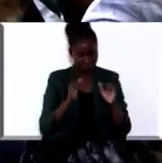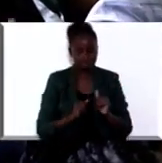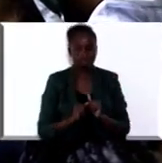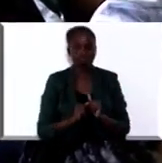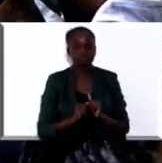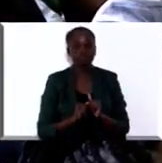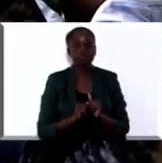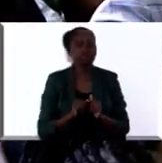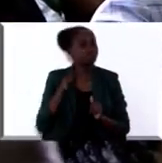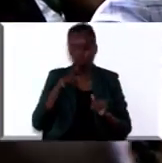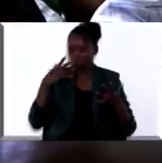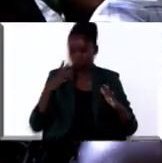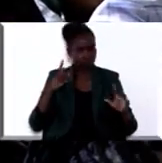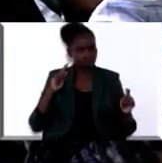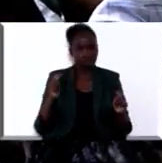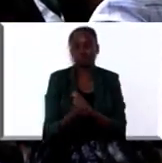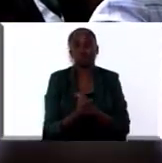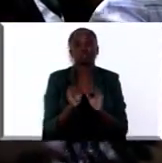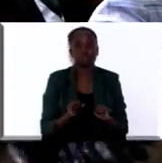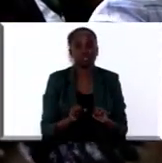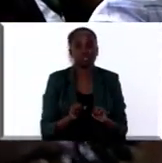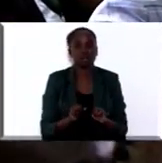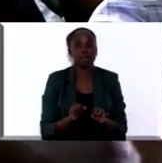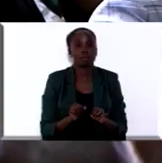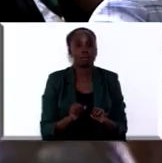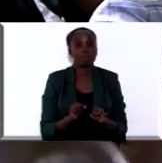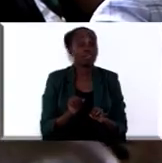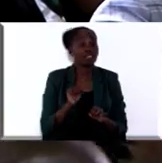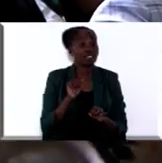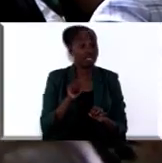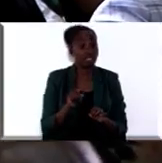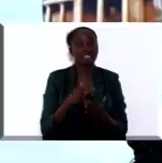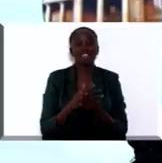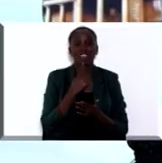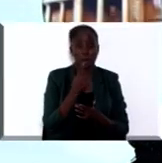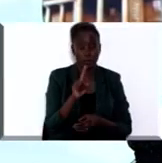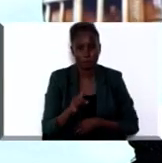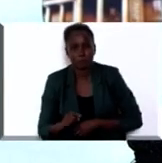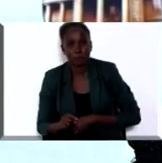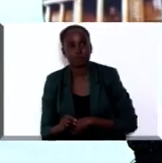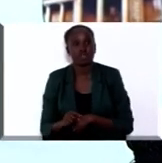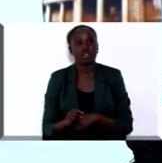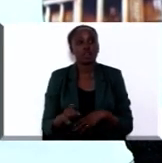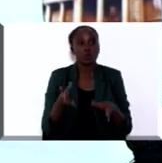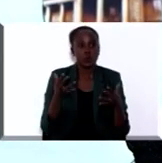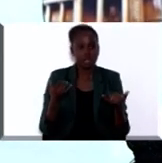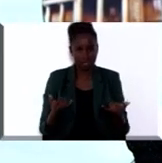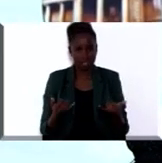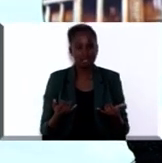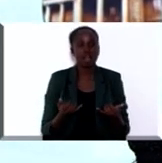This is drastic reduction. And let me tell you what, we are well on our way